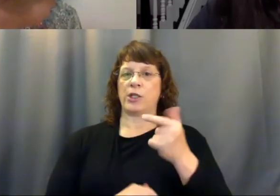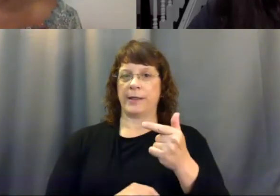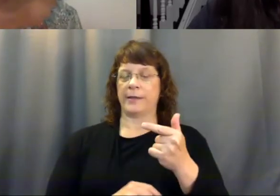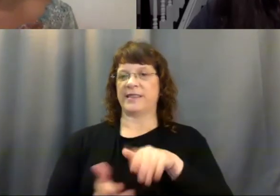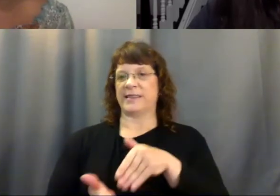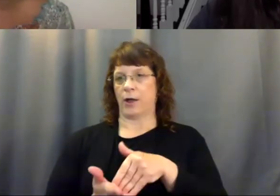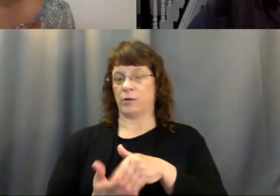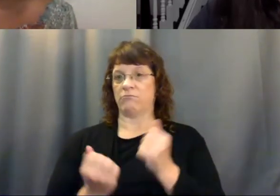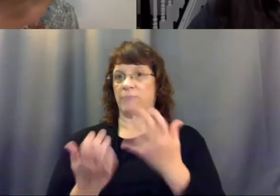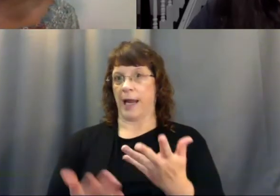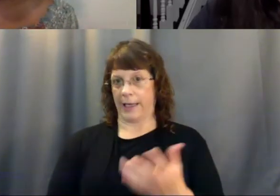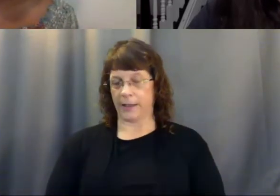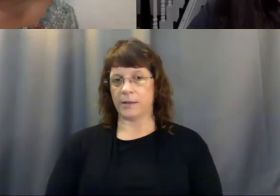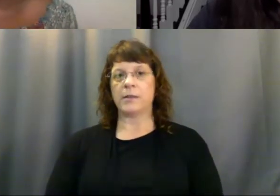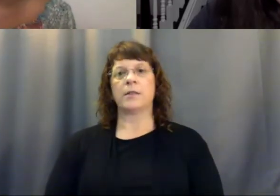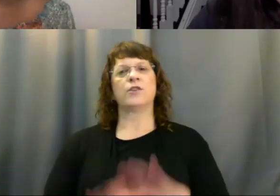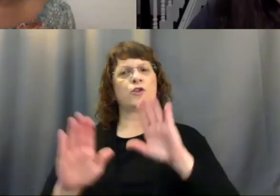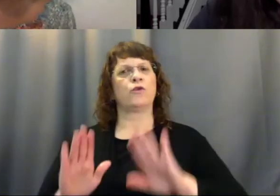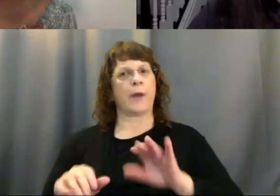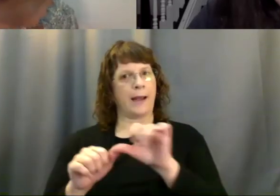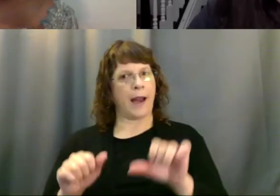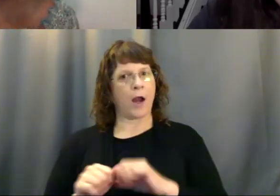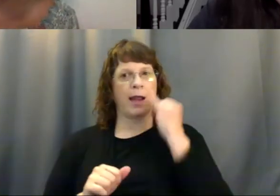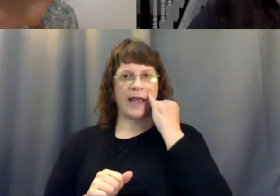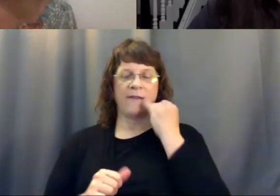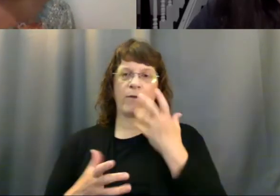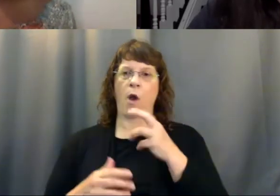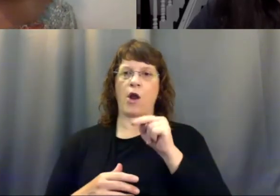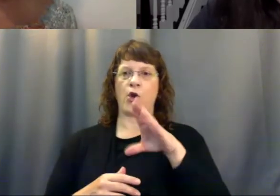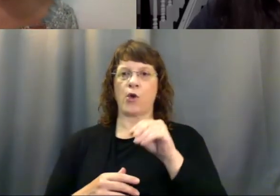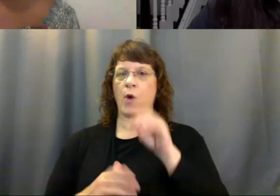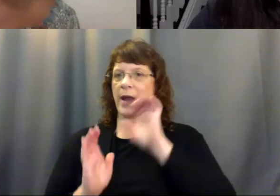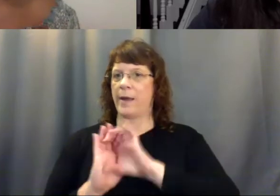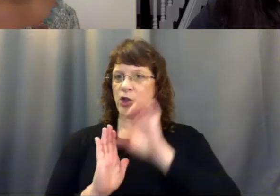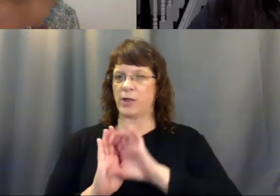to be honest. So it's a great area if you're interested in neuroimaging of almost any form.